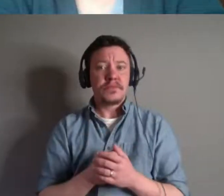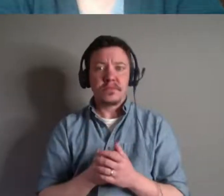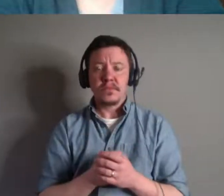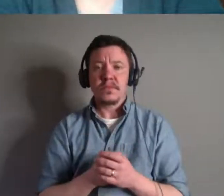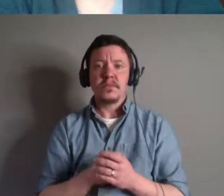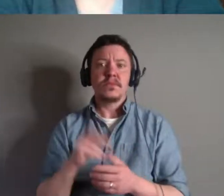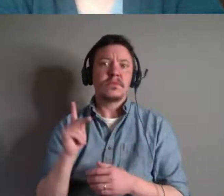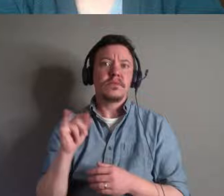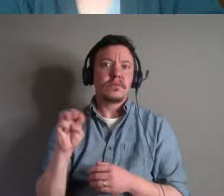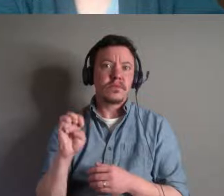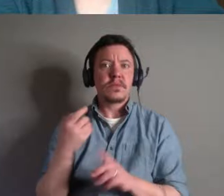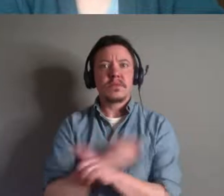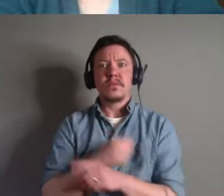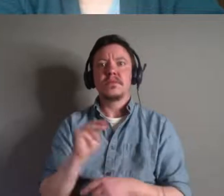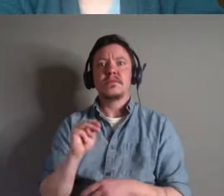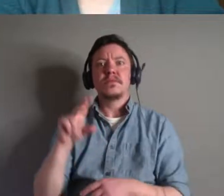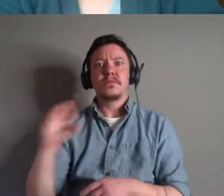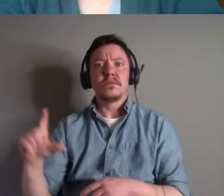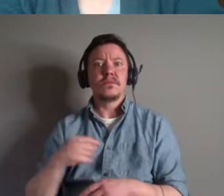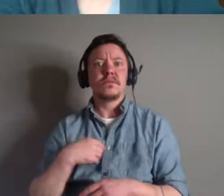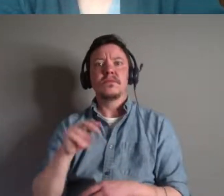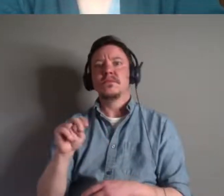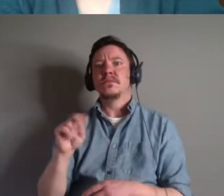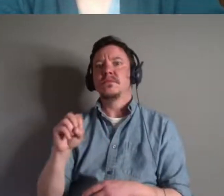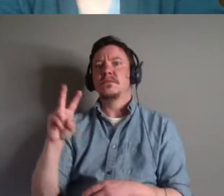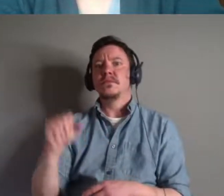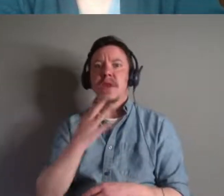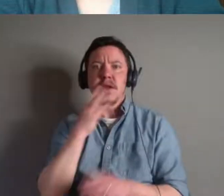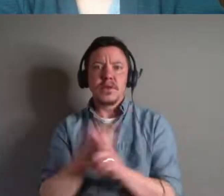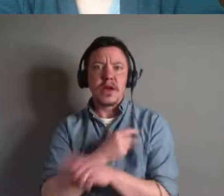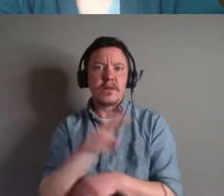Kine from Europe, Nova Color from the West Coast.